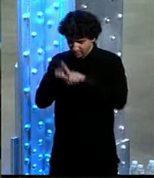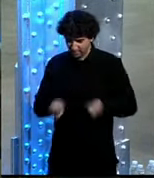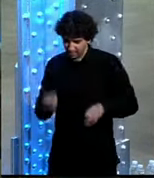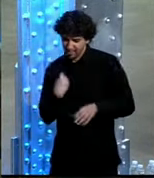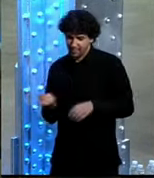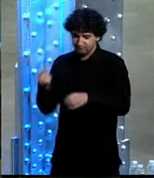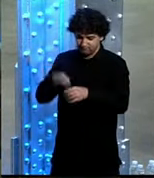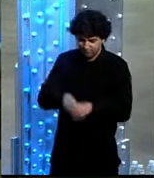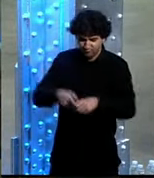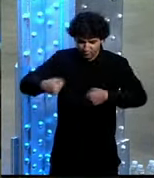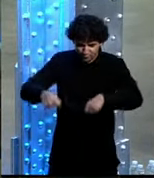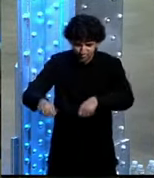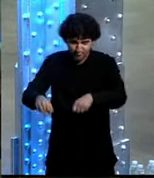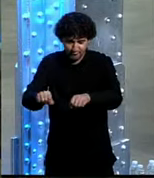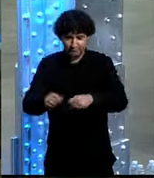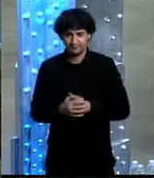with an avatar.